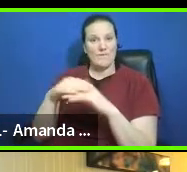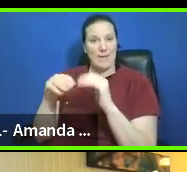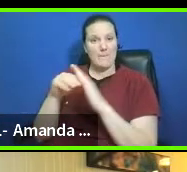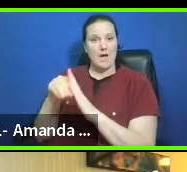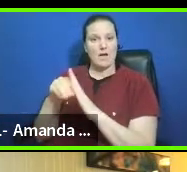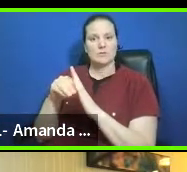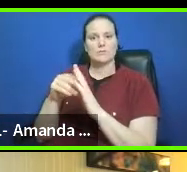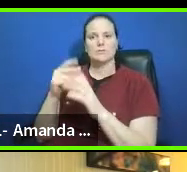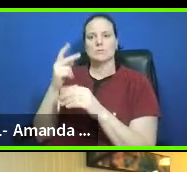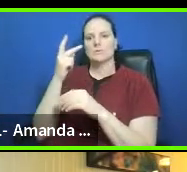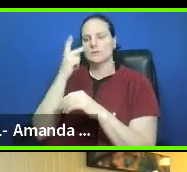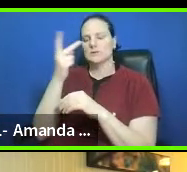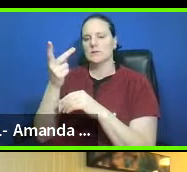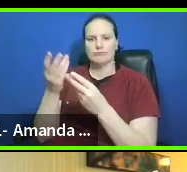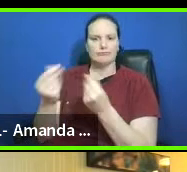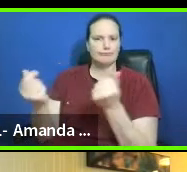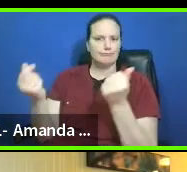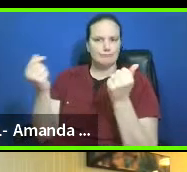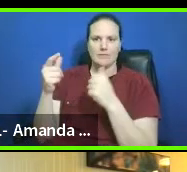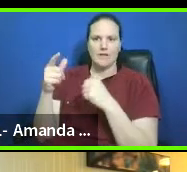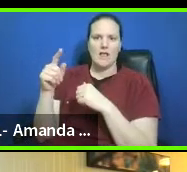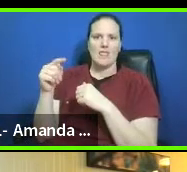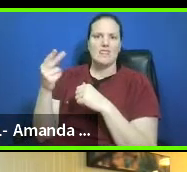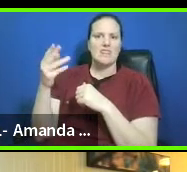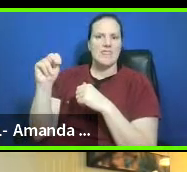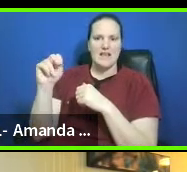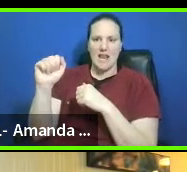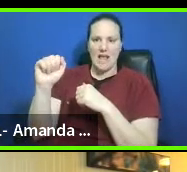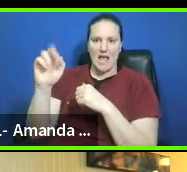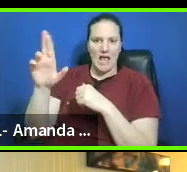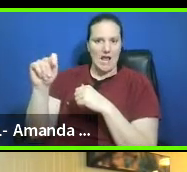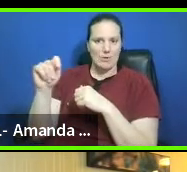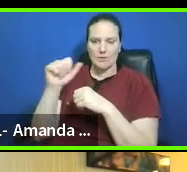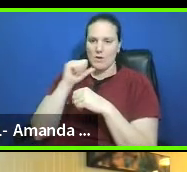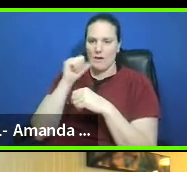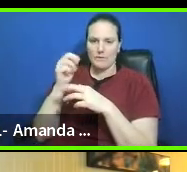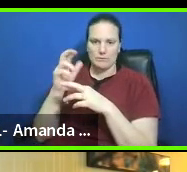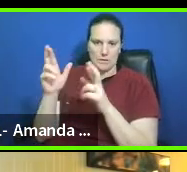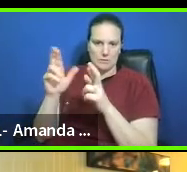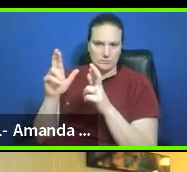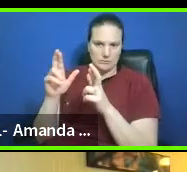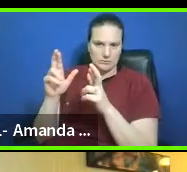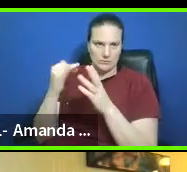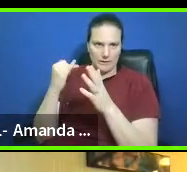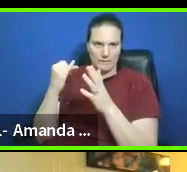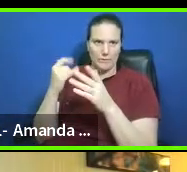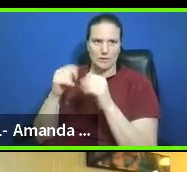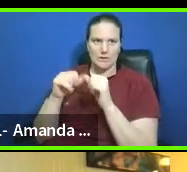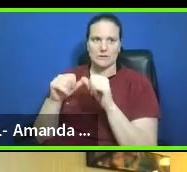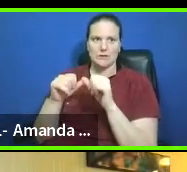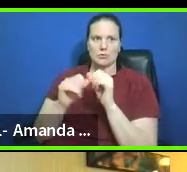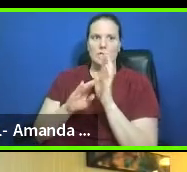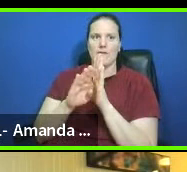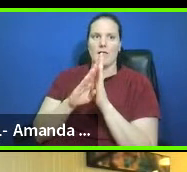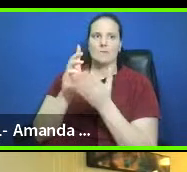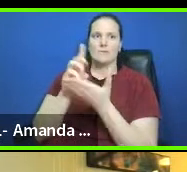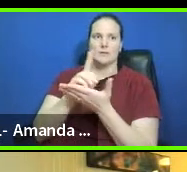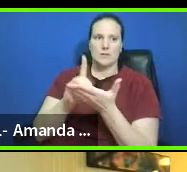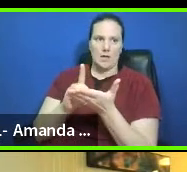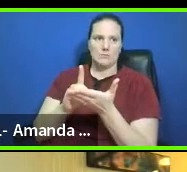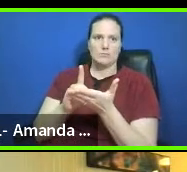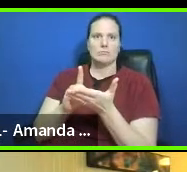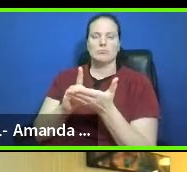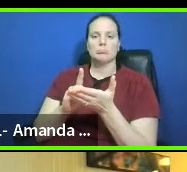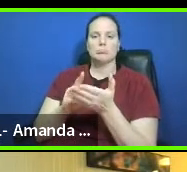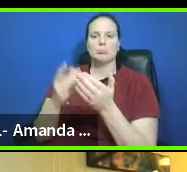basically see them ending in thin air because we don't have that answer yet. So as we continue to develop the design and know